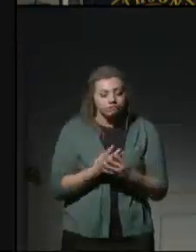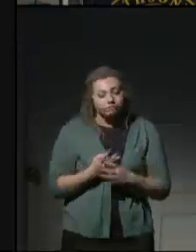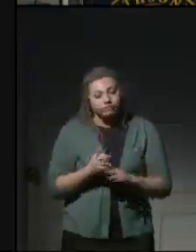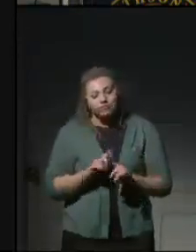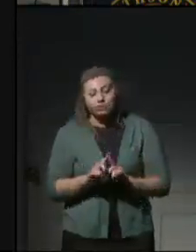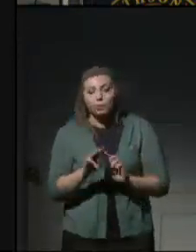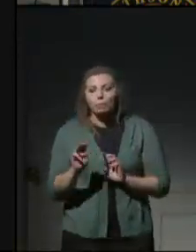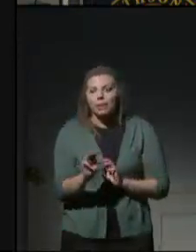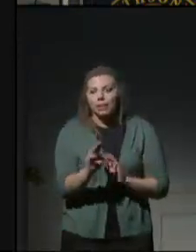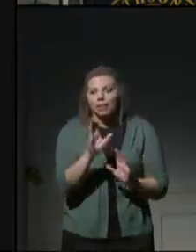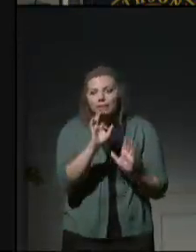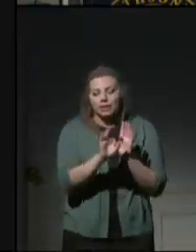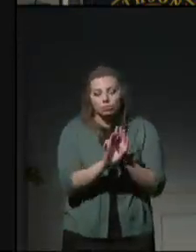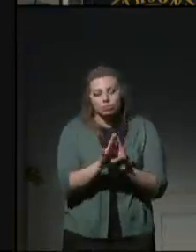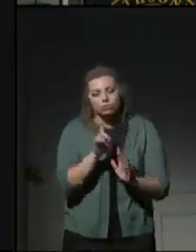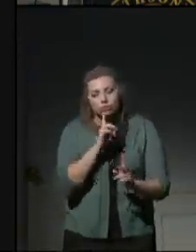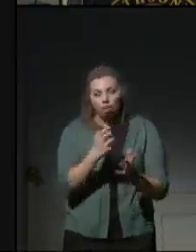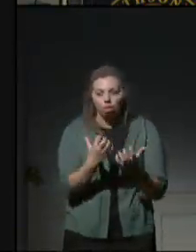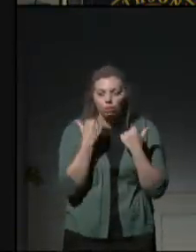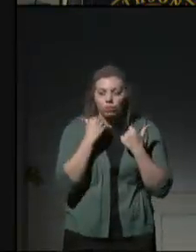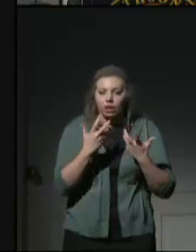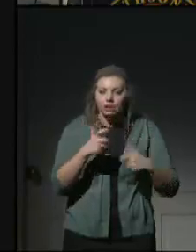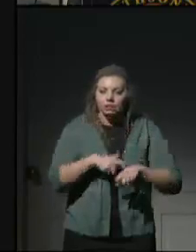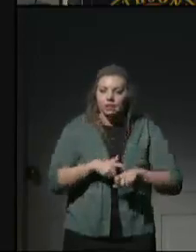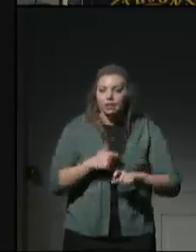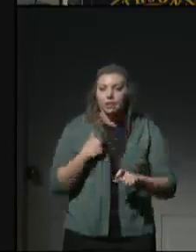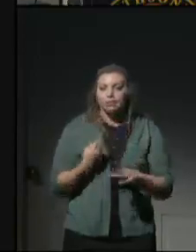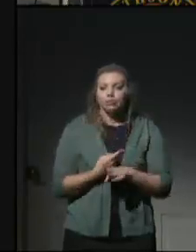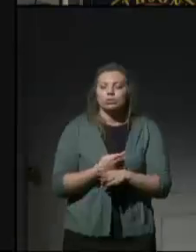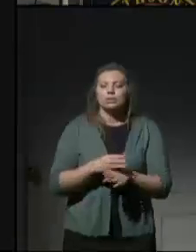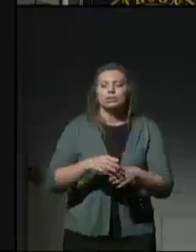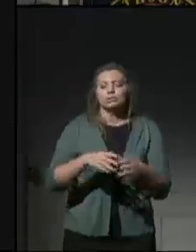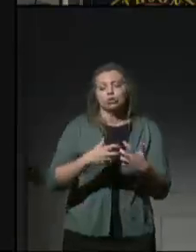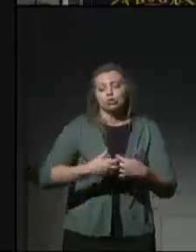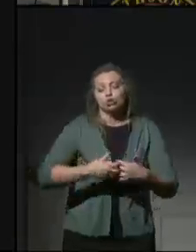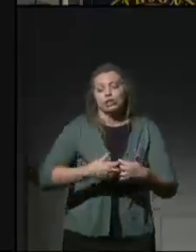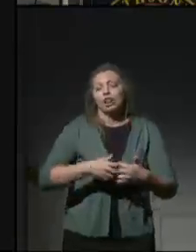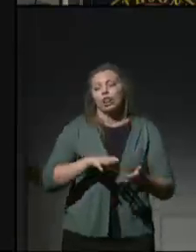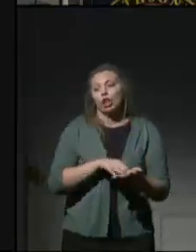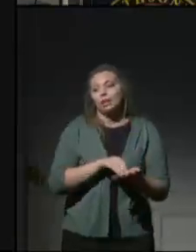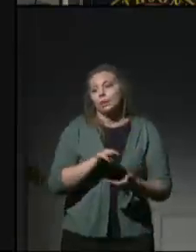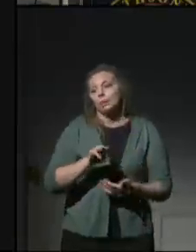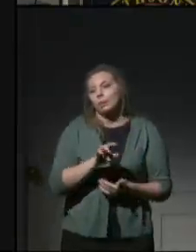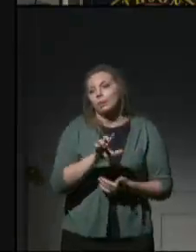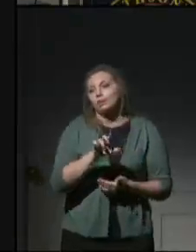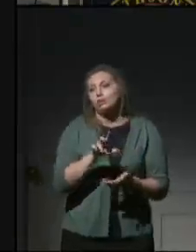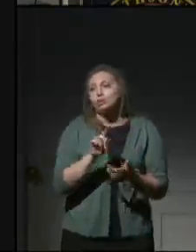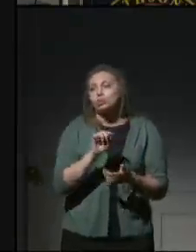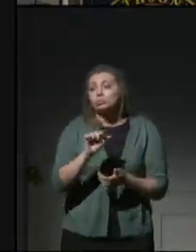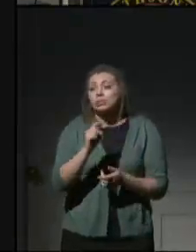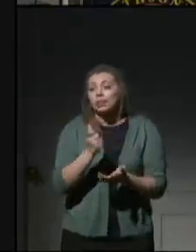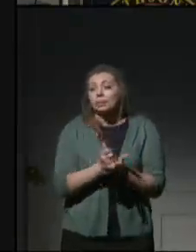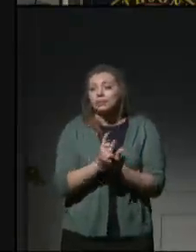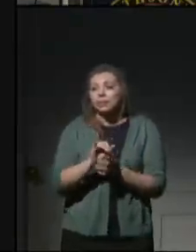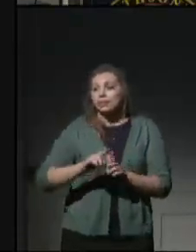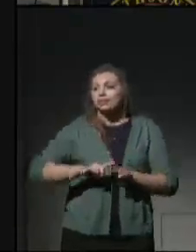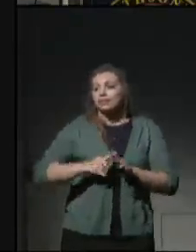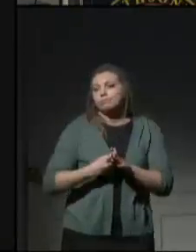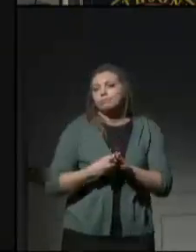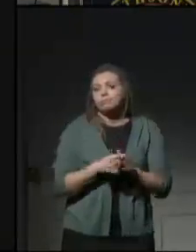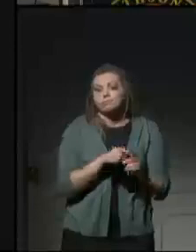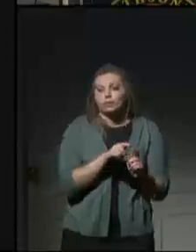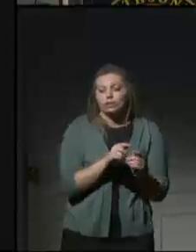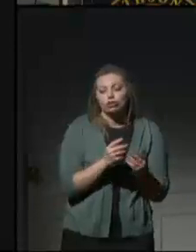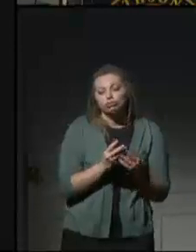is very time-consuming. So I'm using machine learning tools to help me with the initial sorting, finding